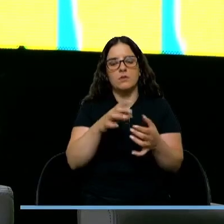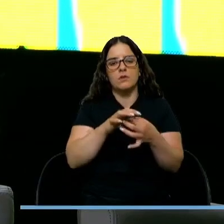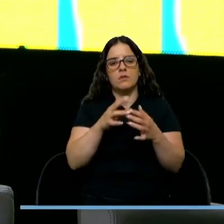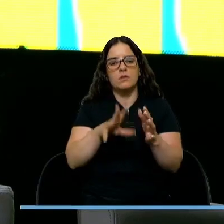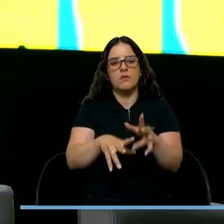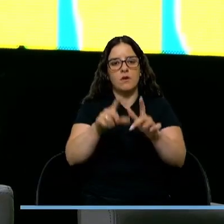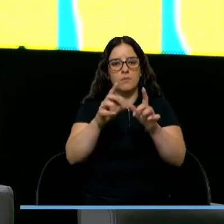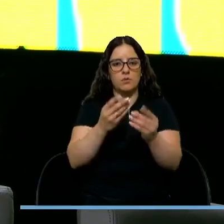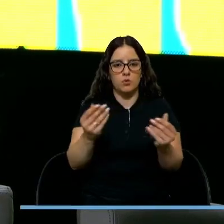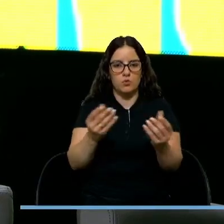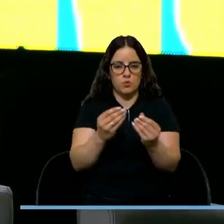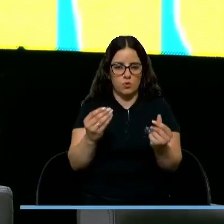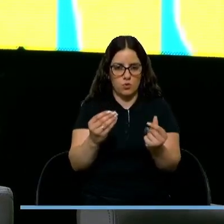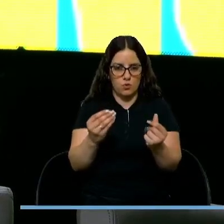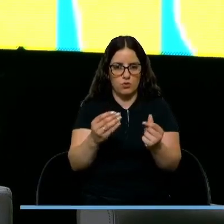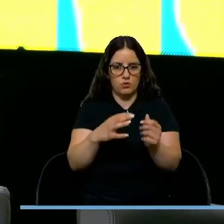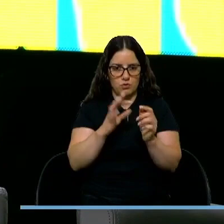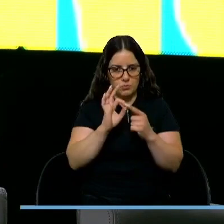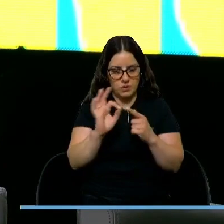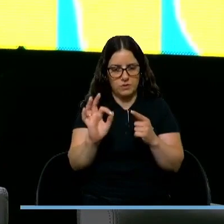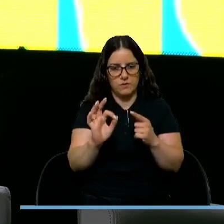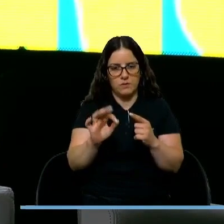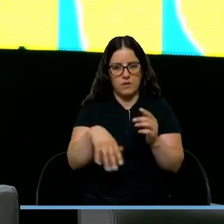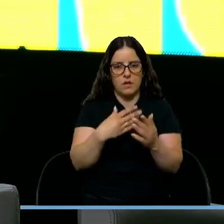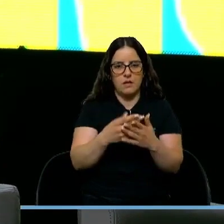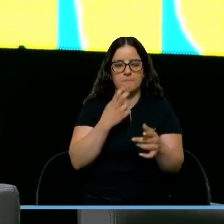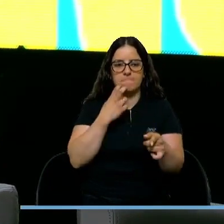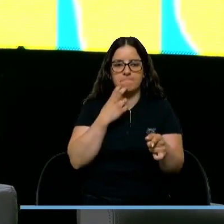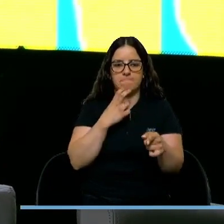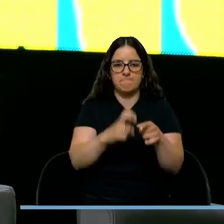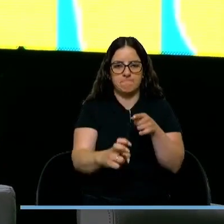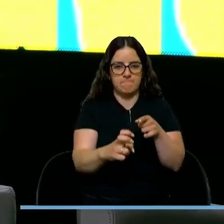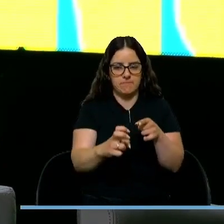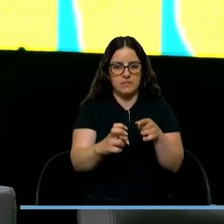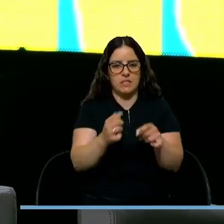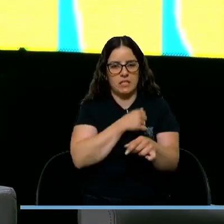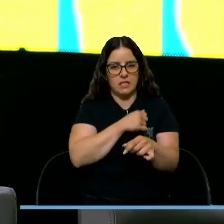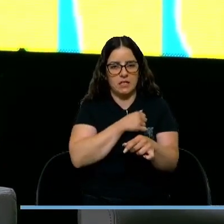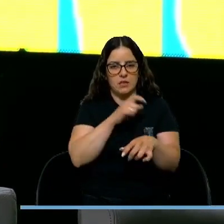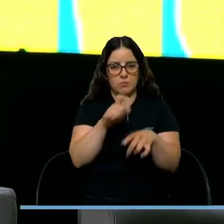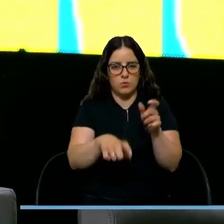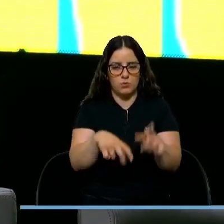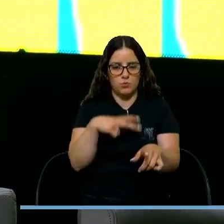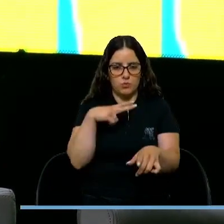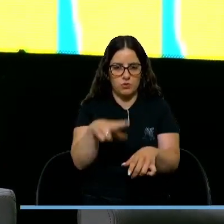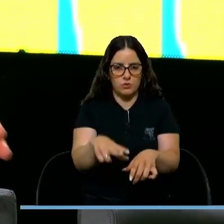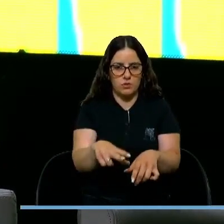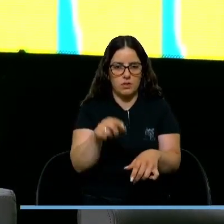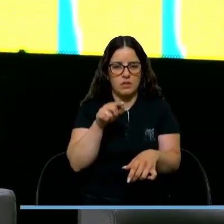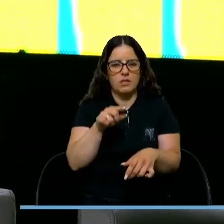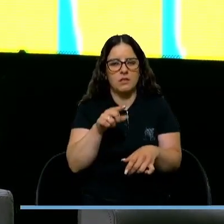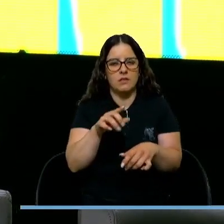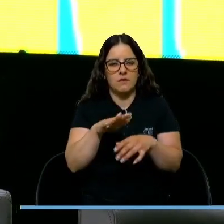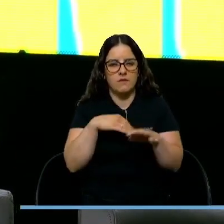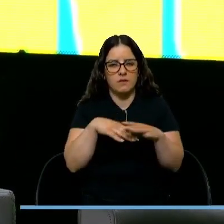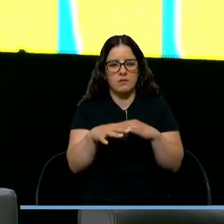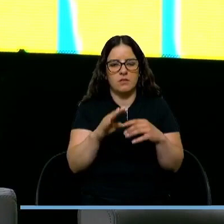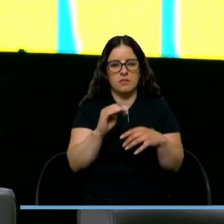on which relates to concrete solutions for the electrification of the Portuguese